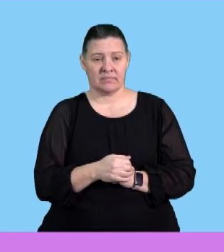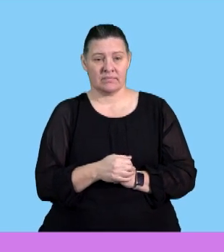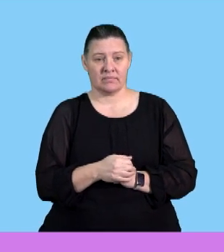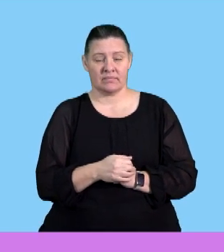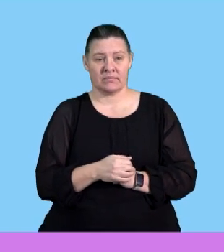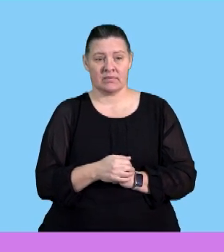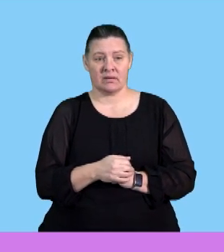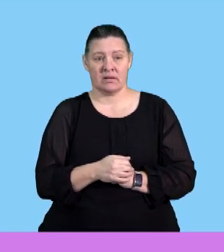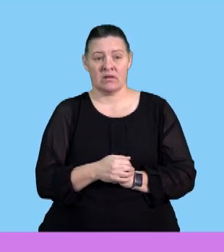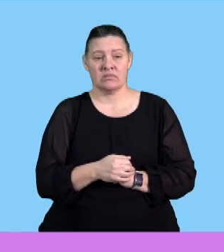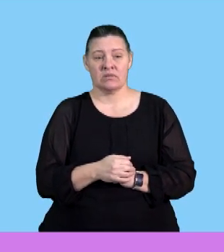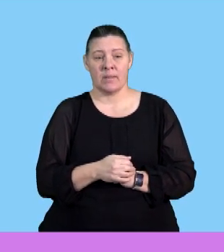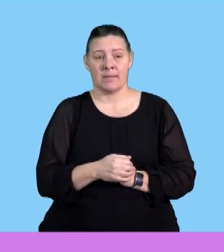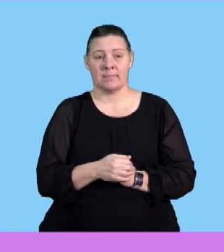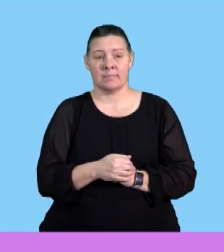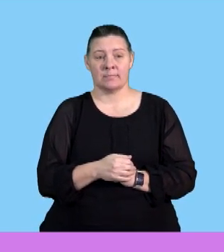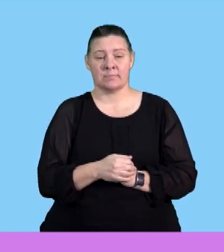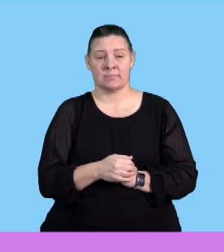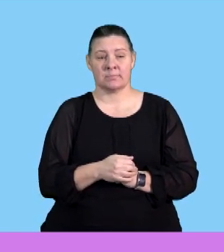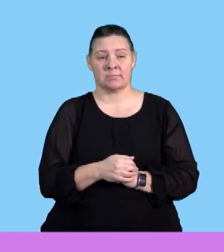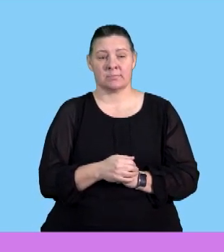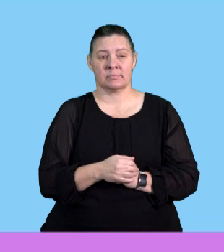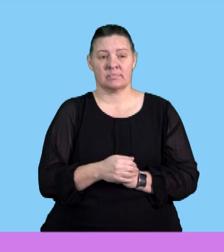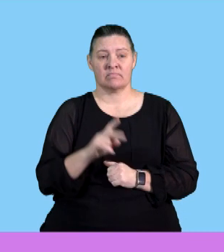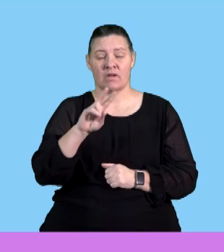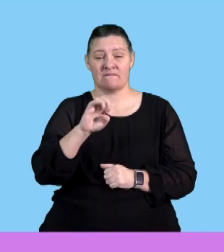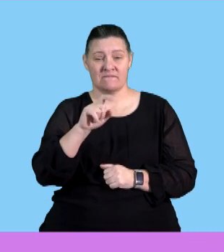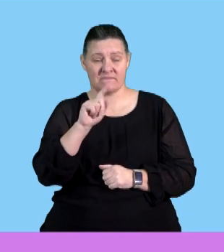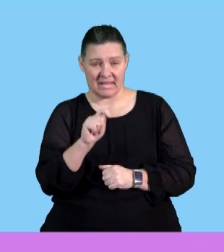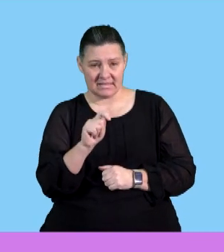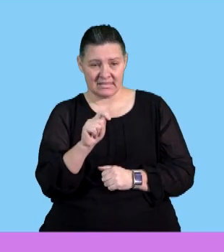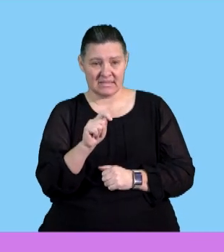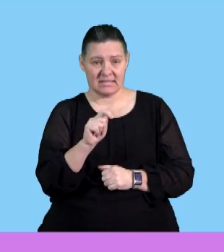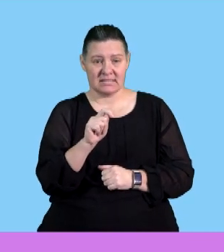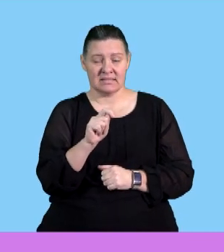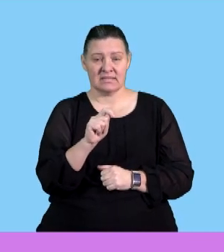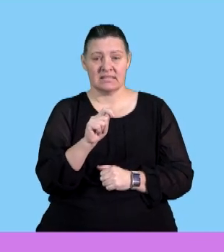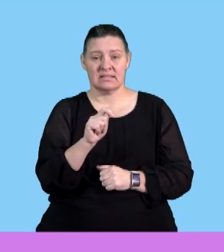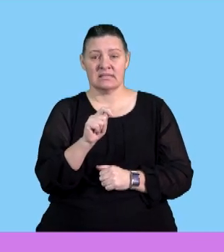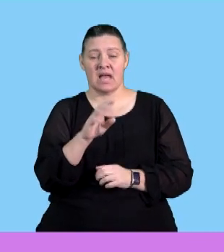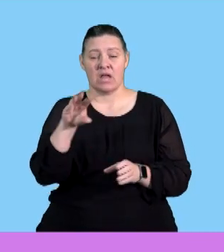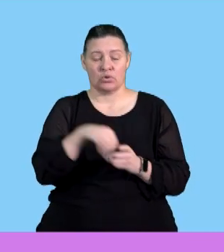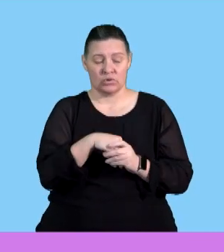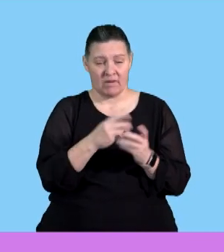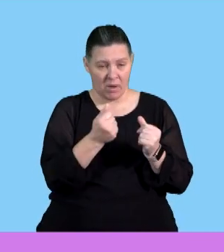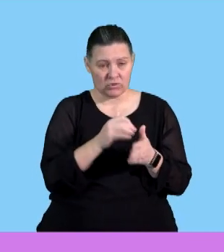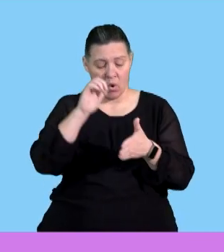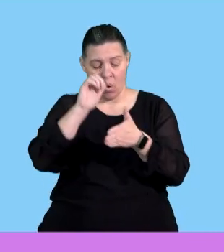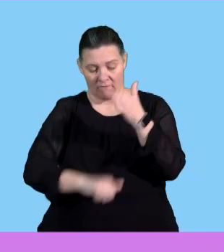on the cake. So we can take our VAT inclusive amount and subtract